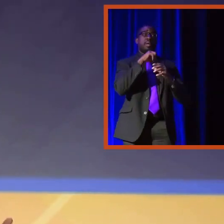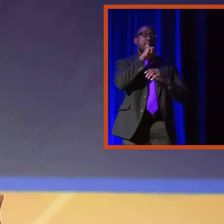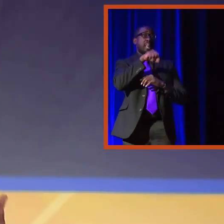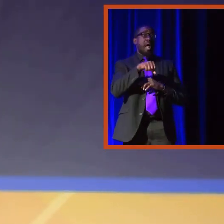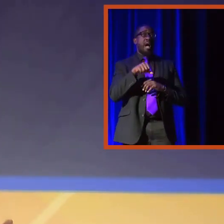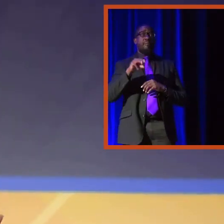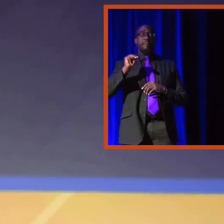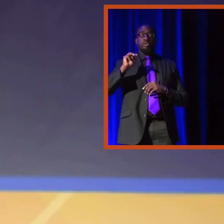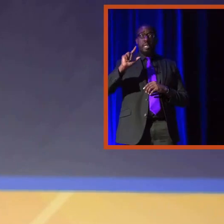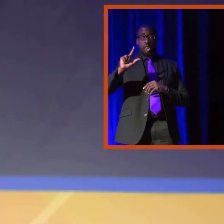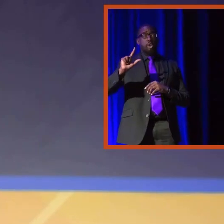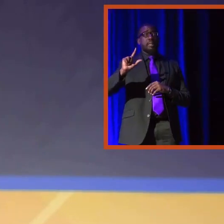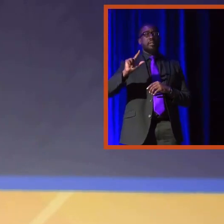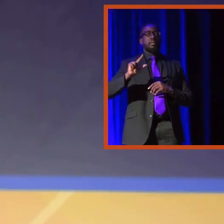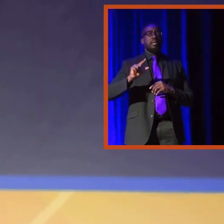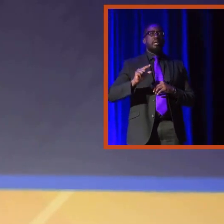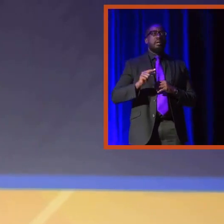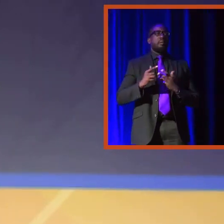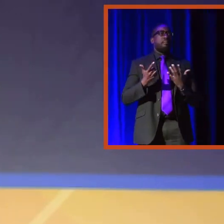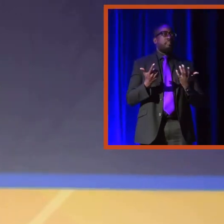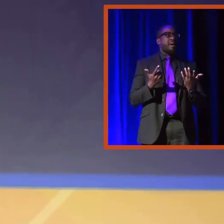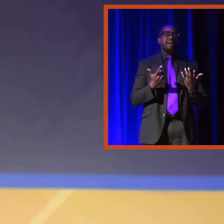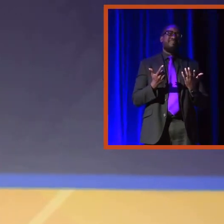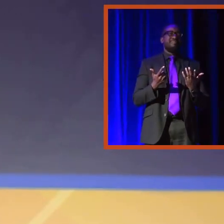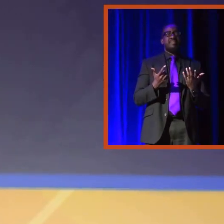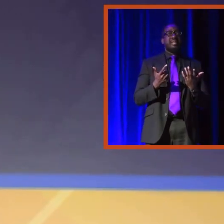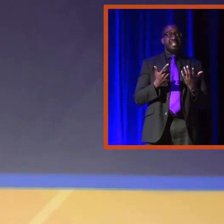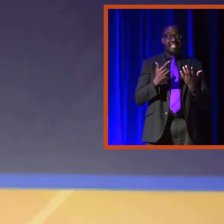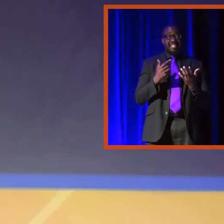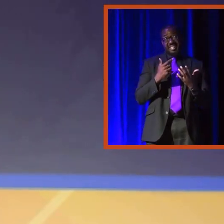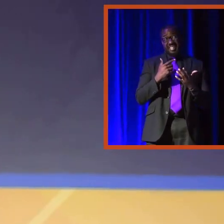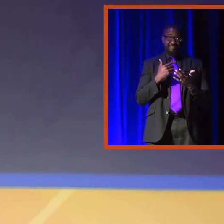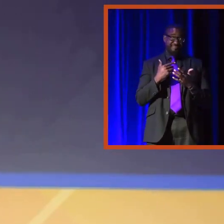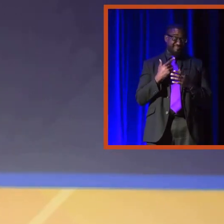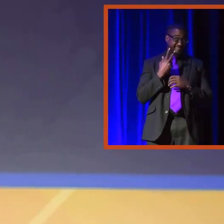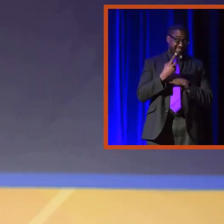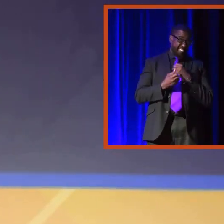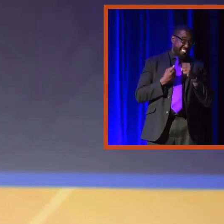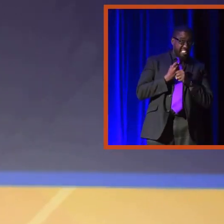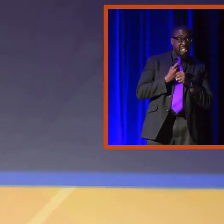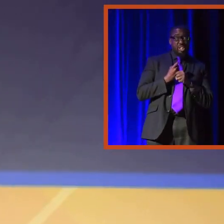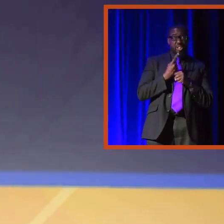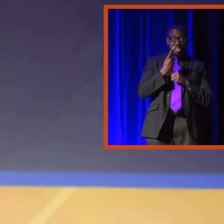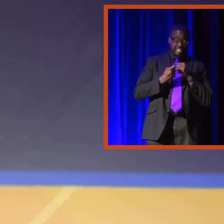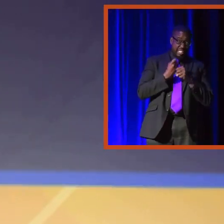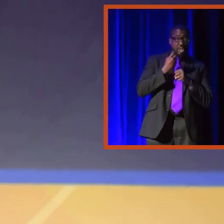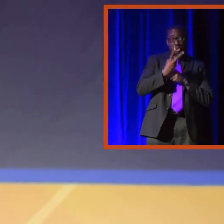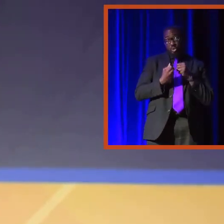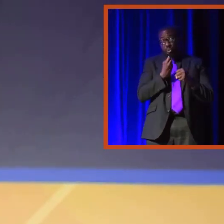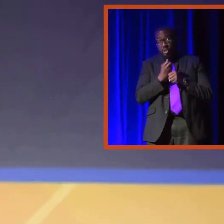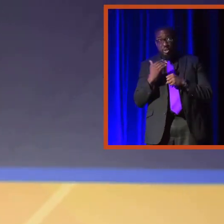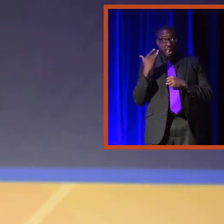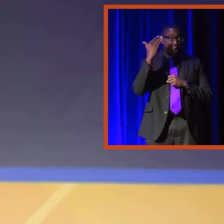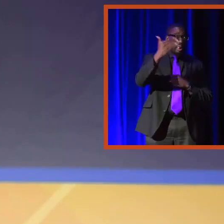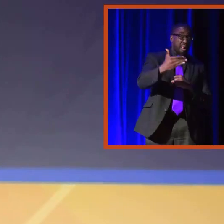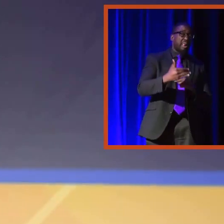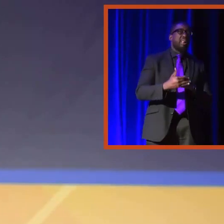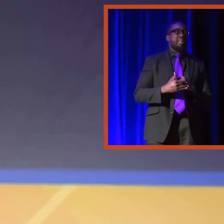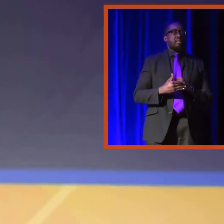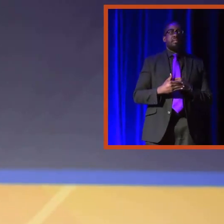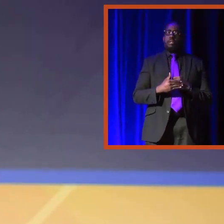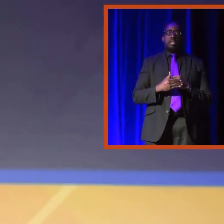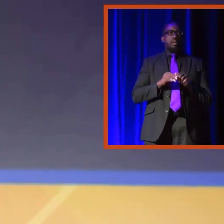usually you just want scripts that get the job done. And so I can tell you that in the next year or two at max, there's going to be an enormous proliferation of these